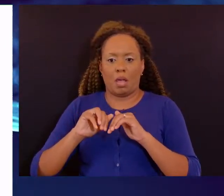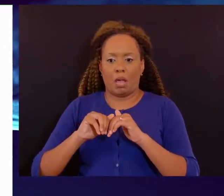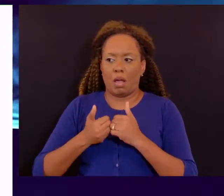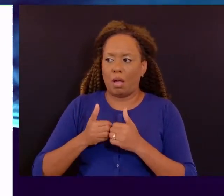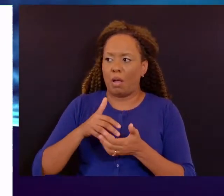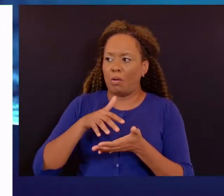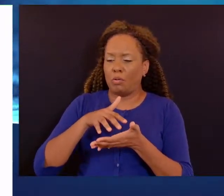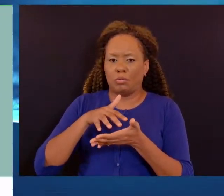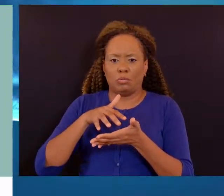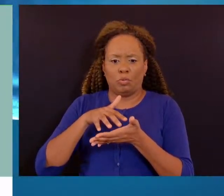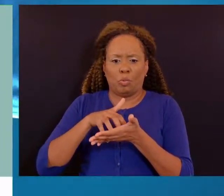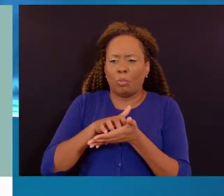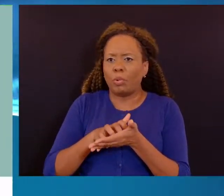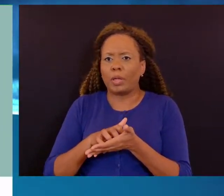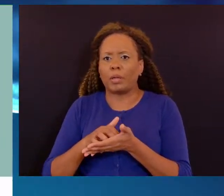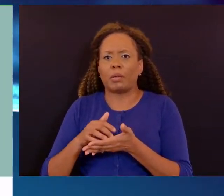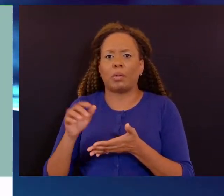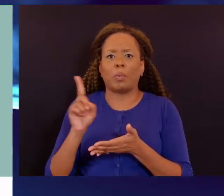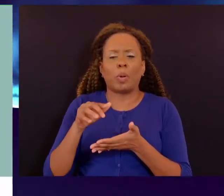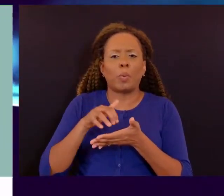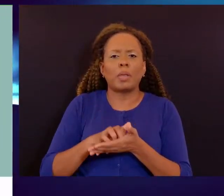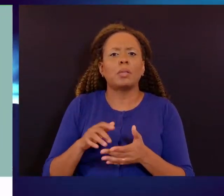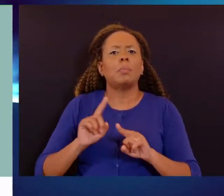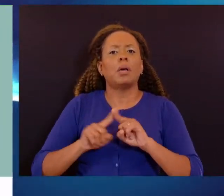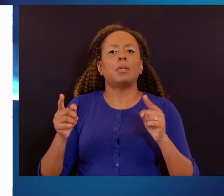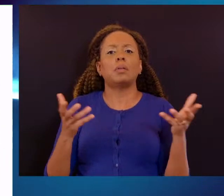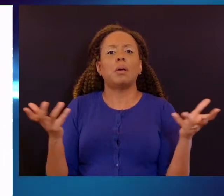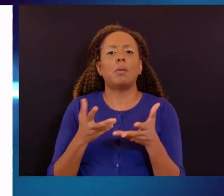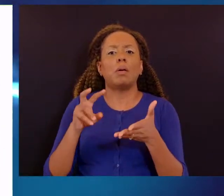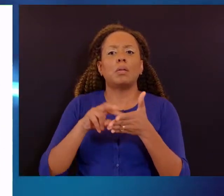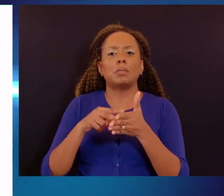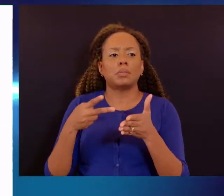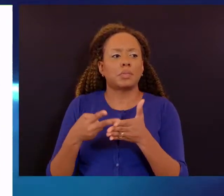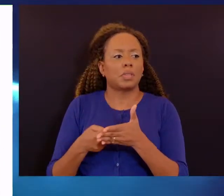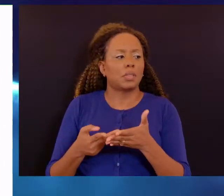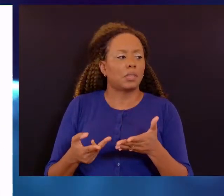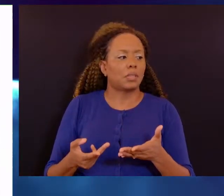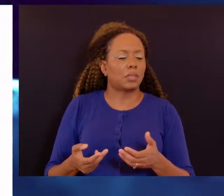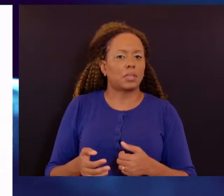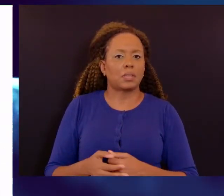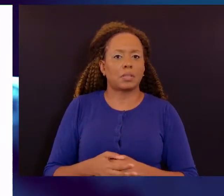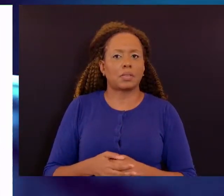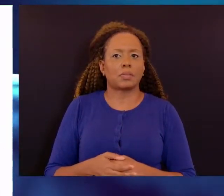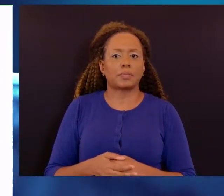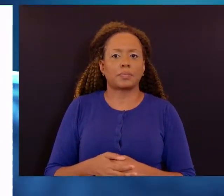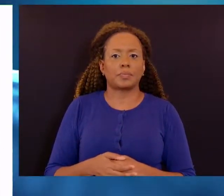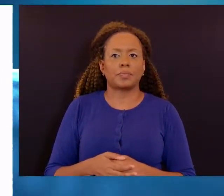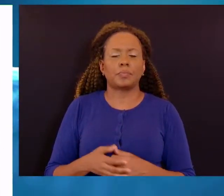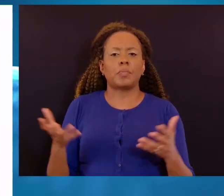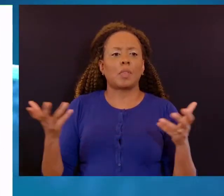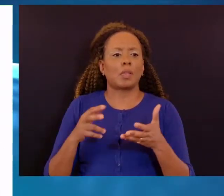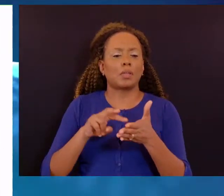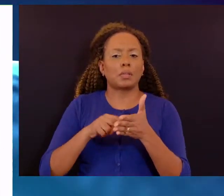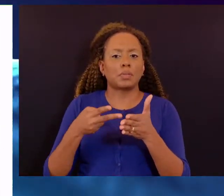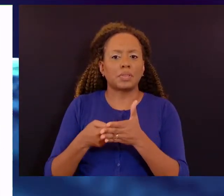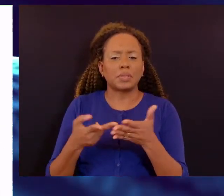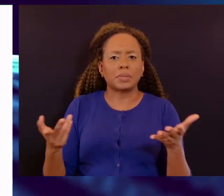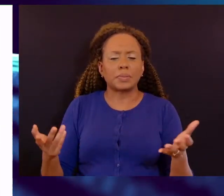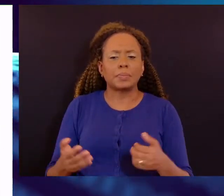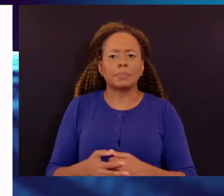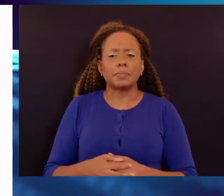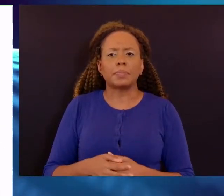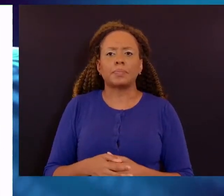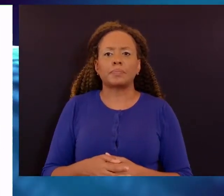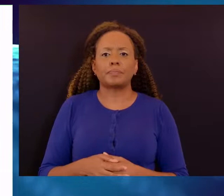performance. What do these results indicate to us? Generally,